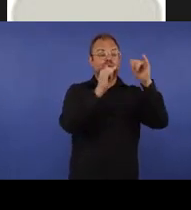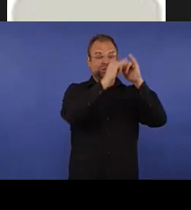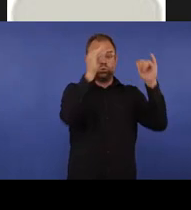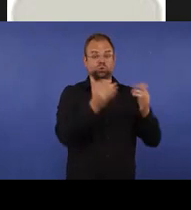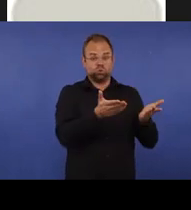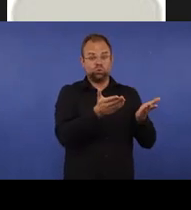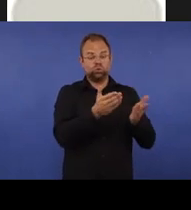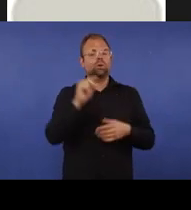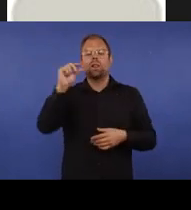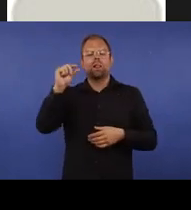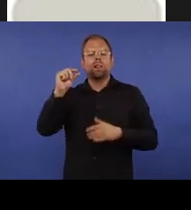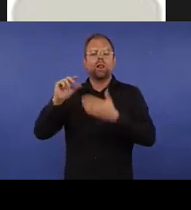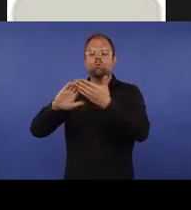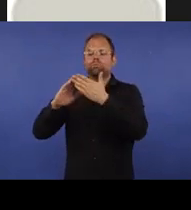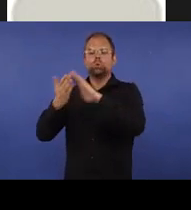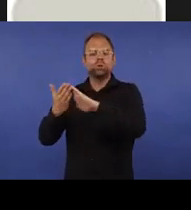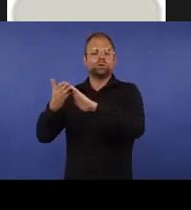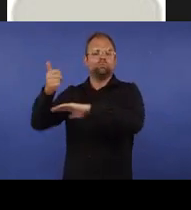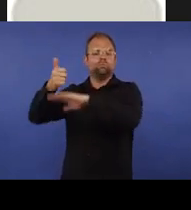has made it easy for people